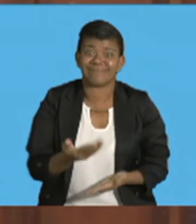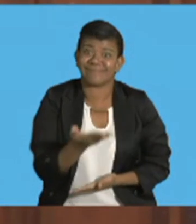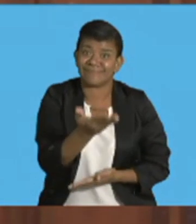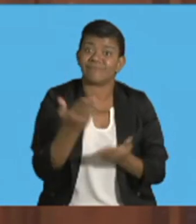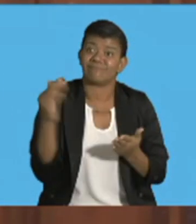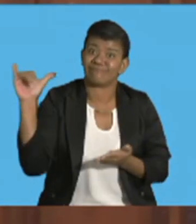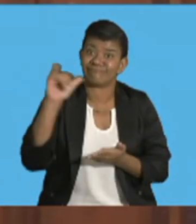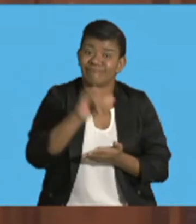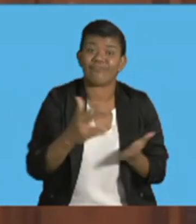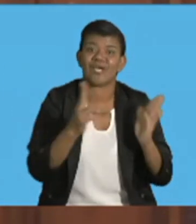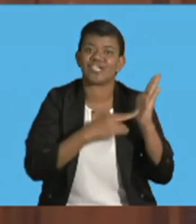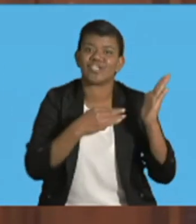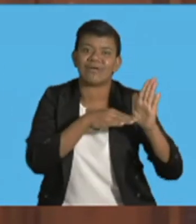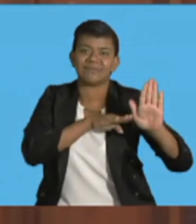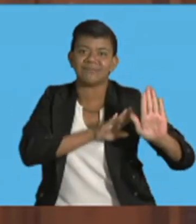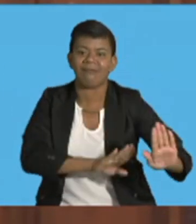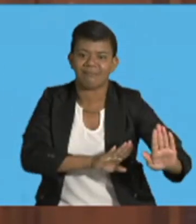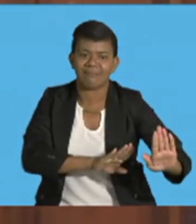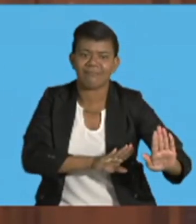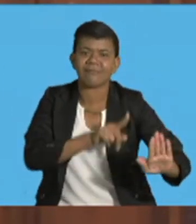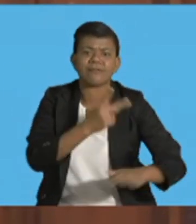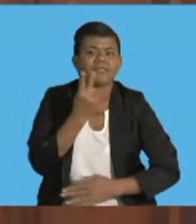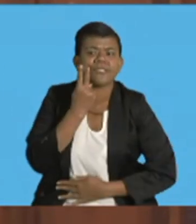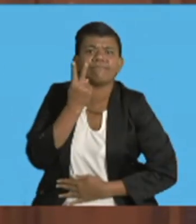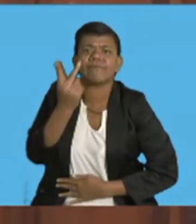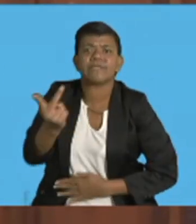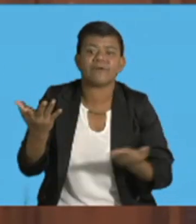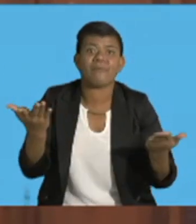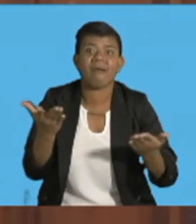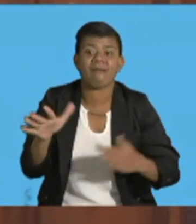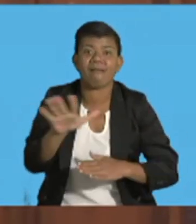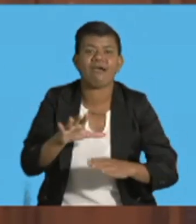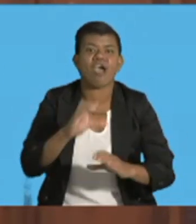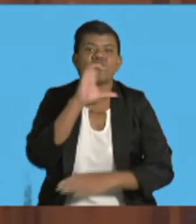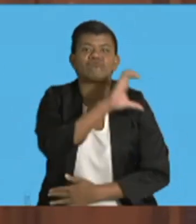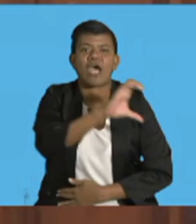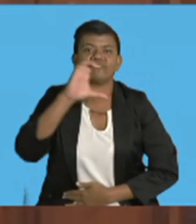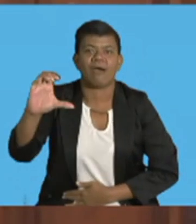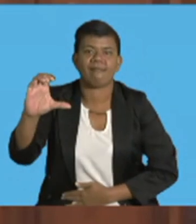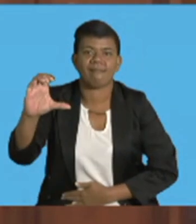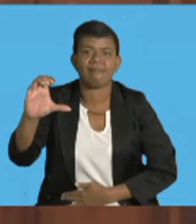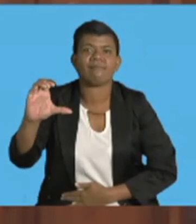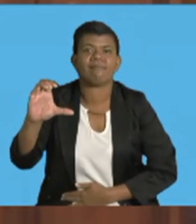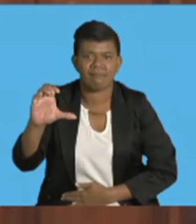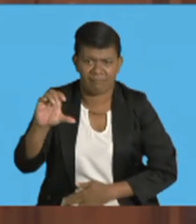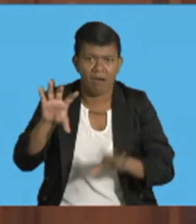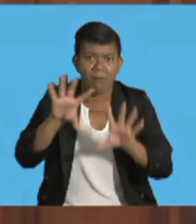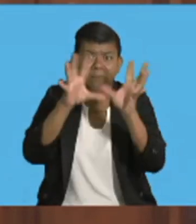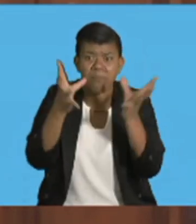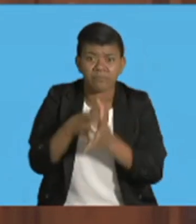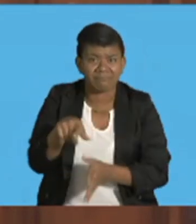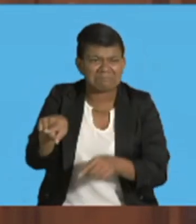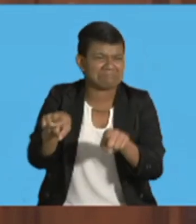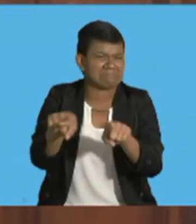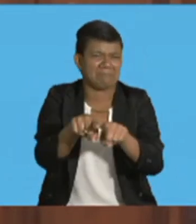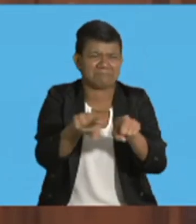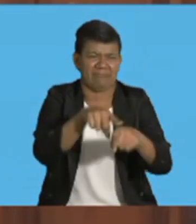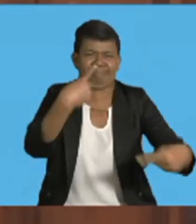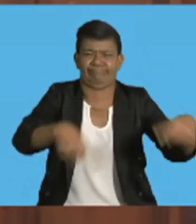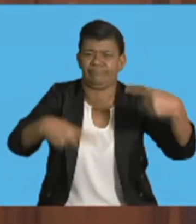achievements. Representatives from different political parties, backgrounds and experiences are here together